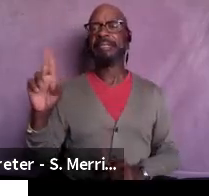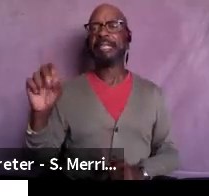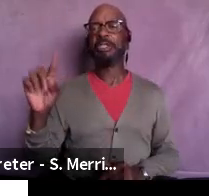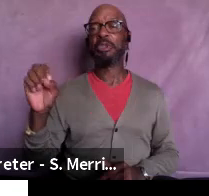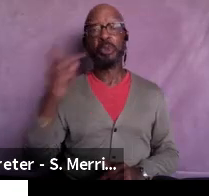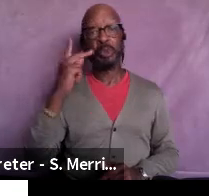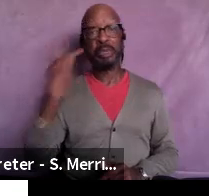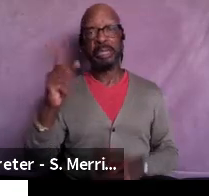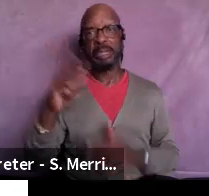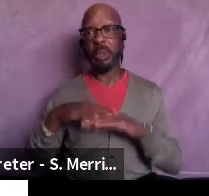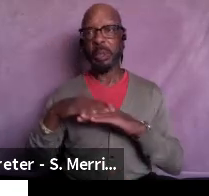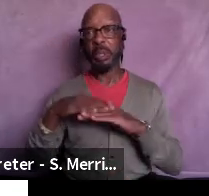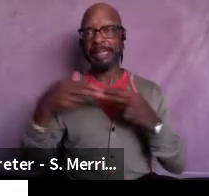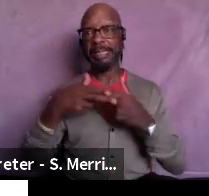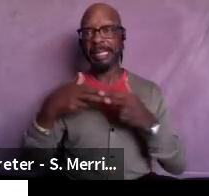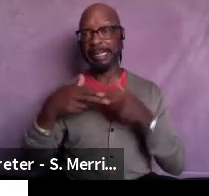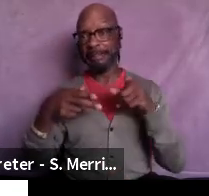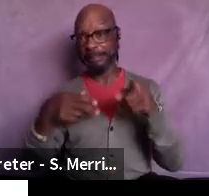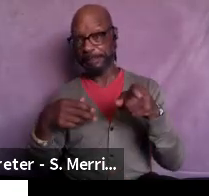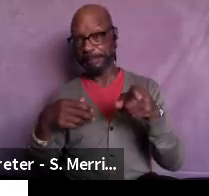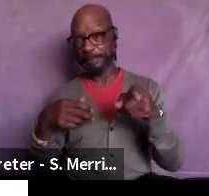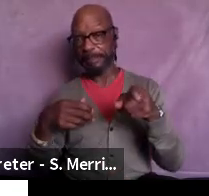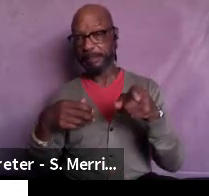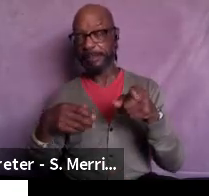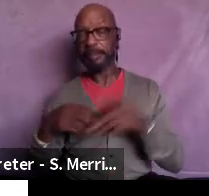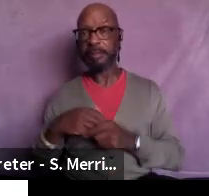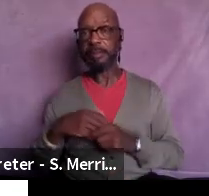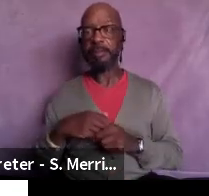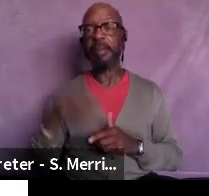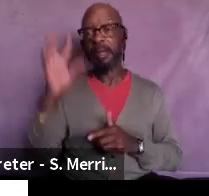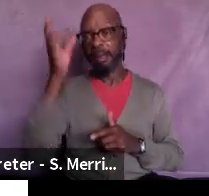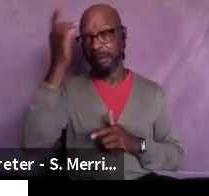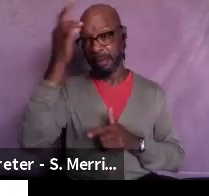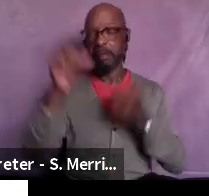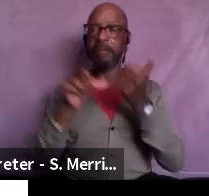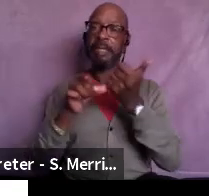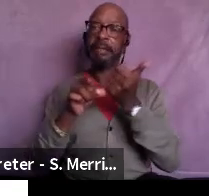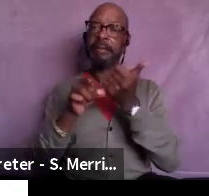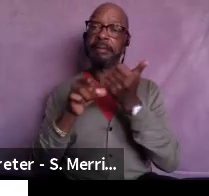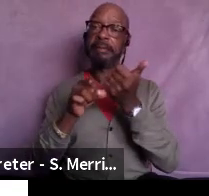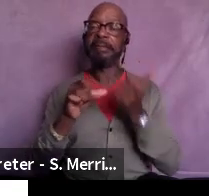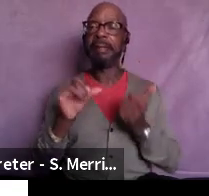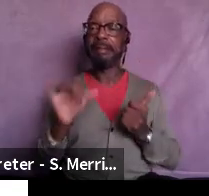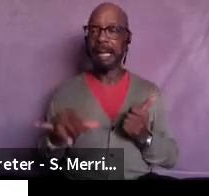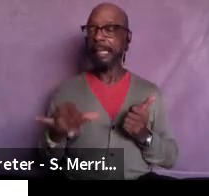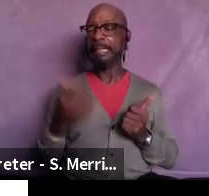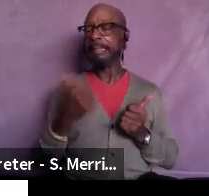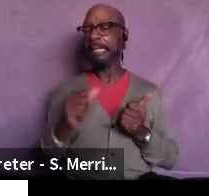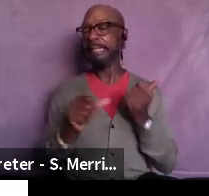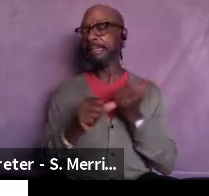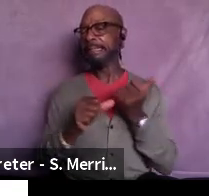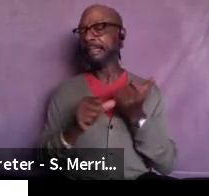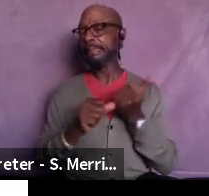the slide. And federal financial assistance is any assistance in the form